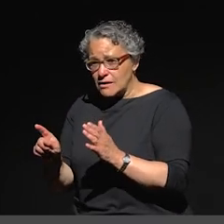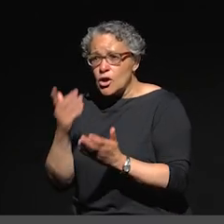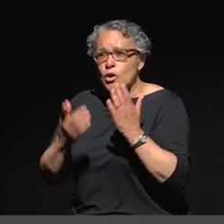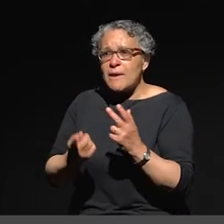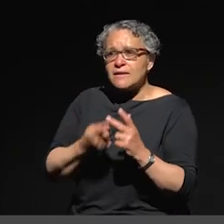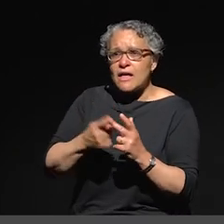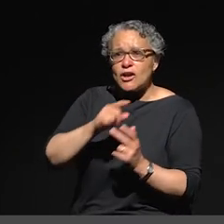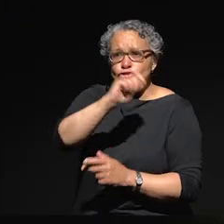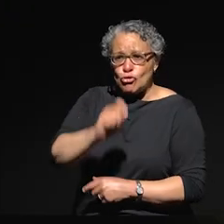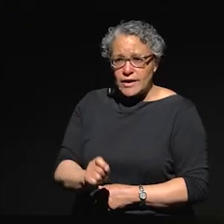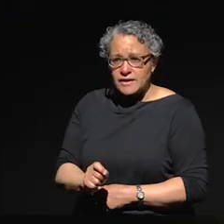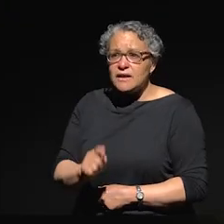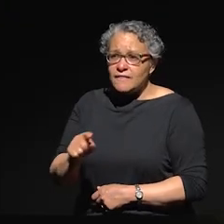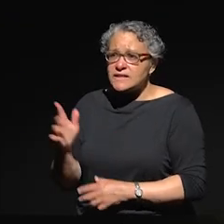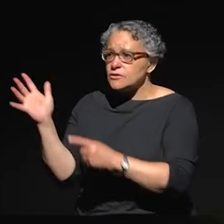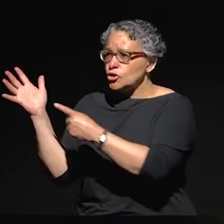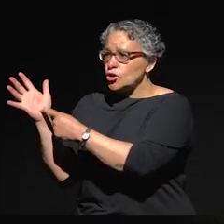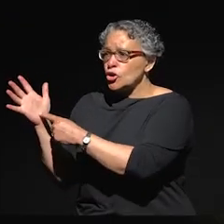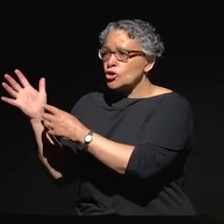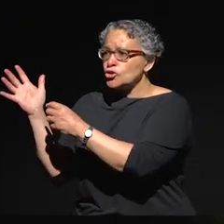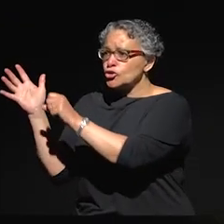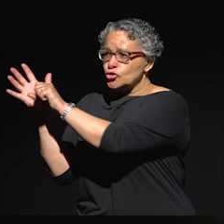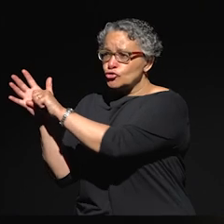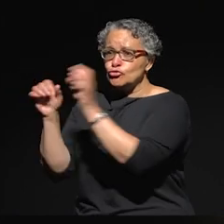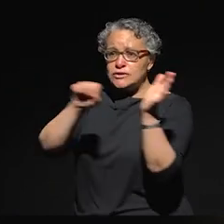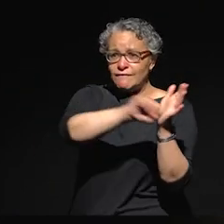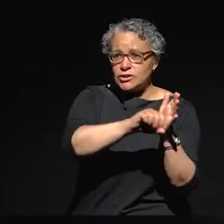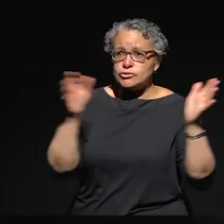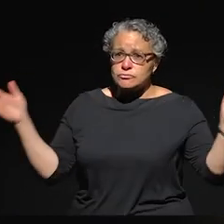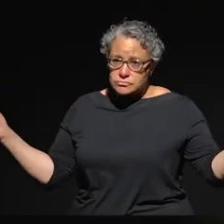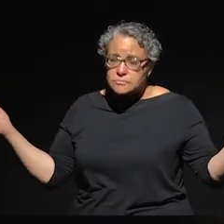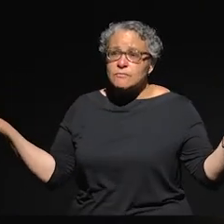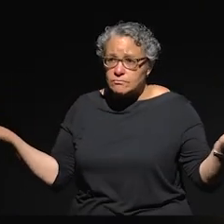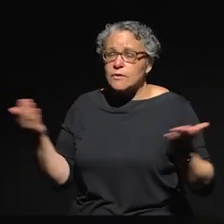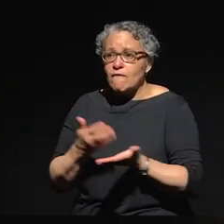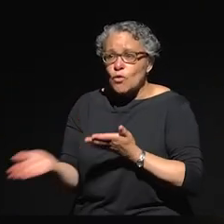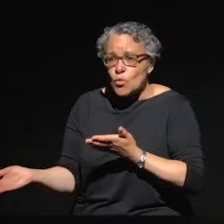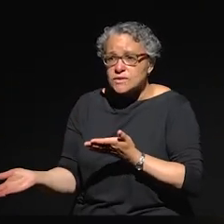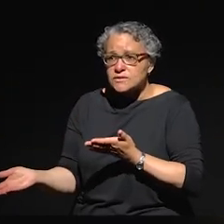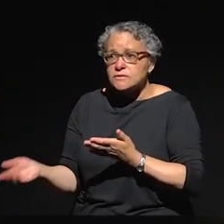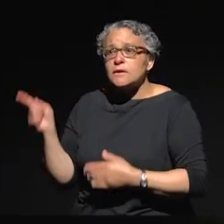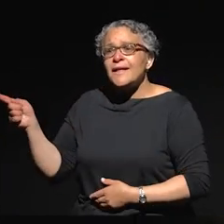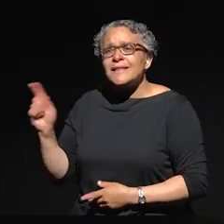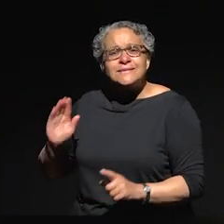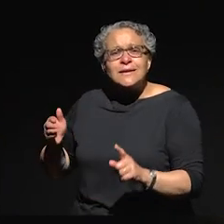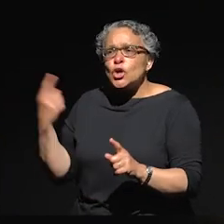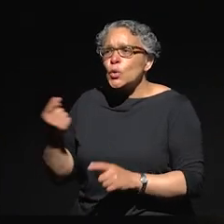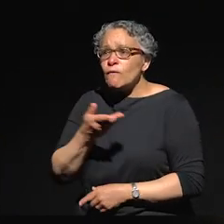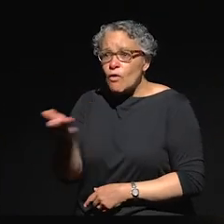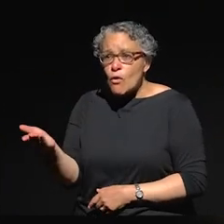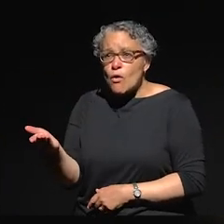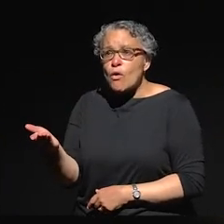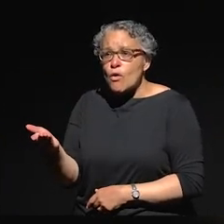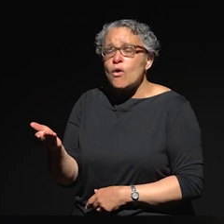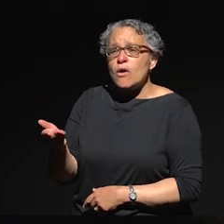a crucifixion, obviously. And what I would point to here, this is meant for a family chapel in a church in Città